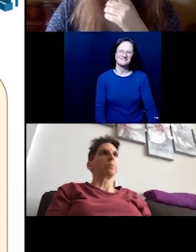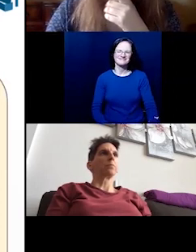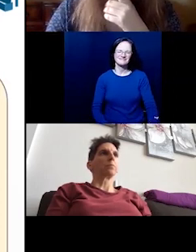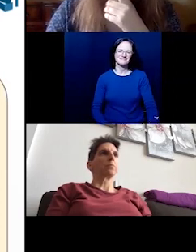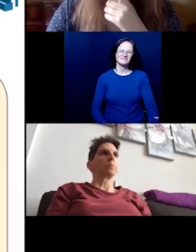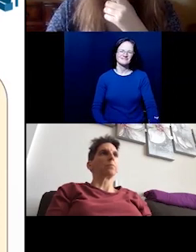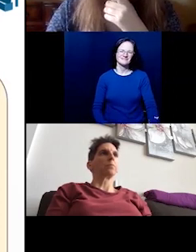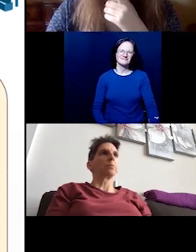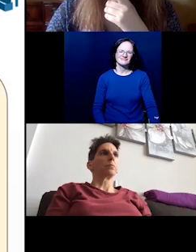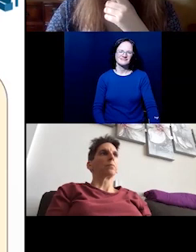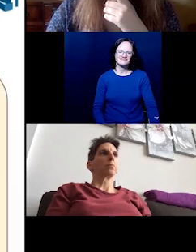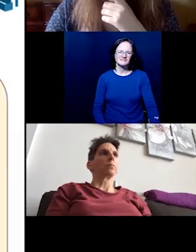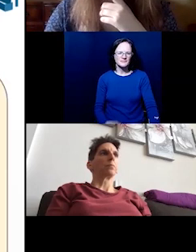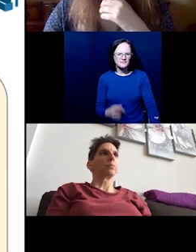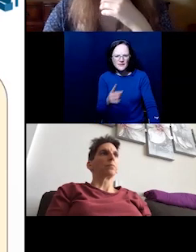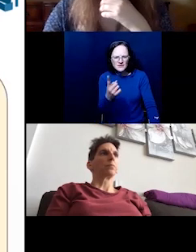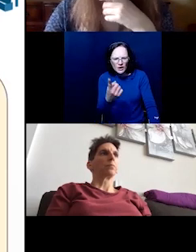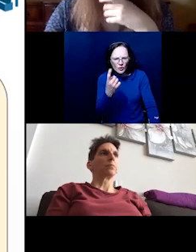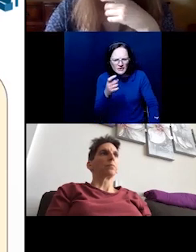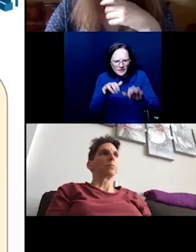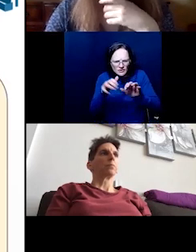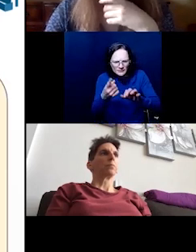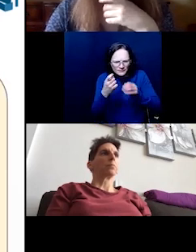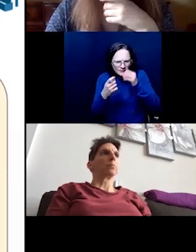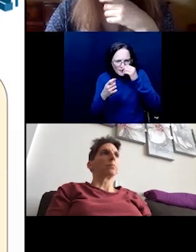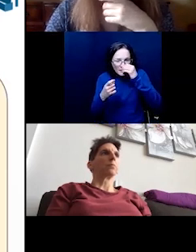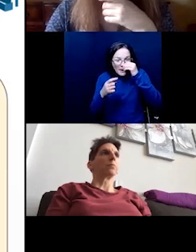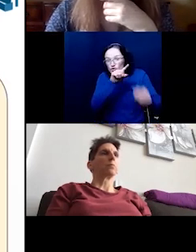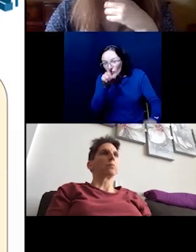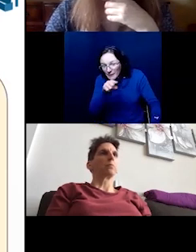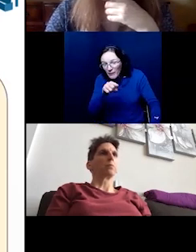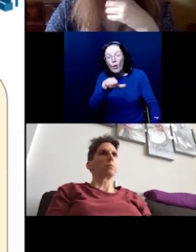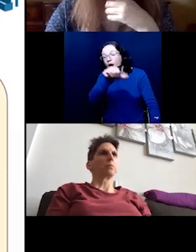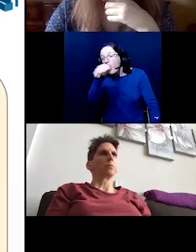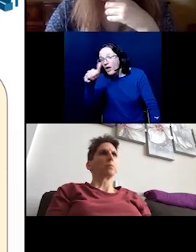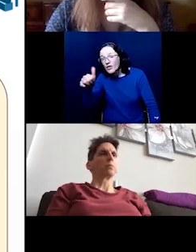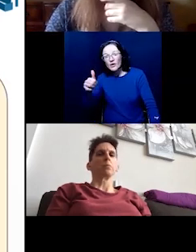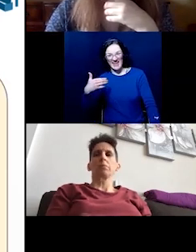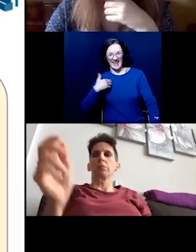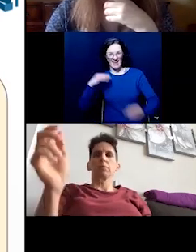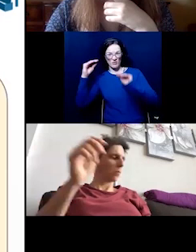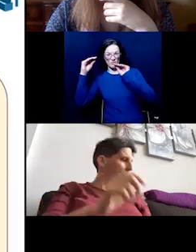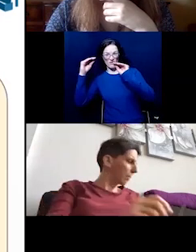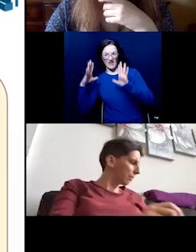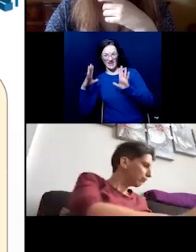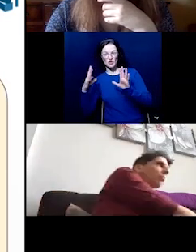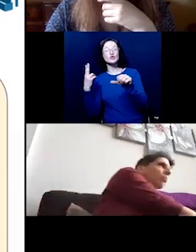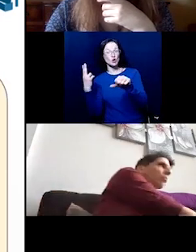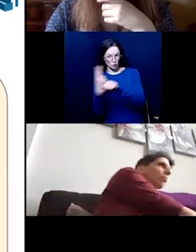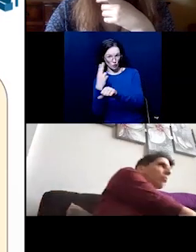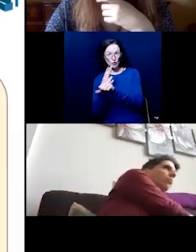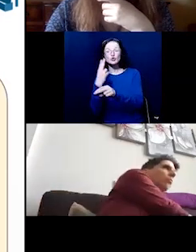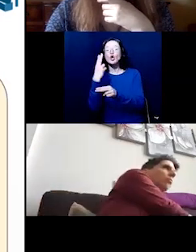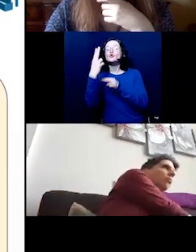Okay, Zaréma and others, have you had any profs who were using universal design for learning strategies